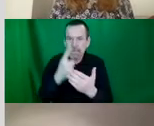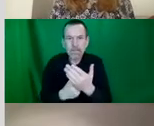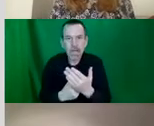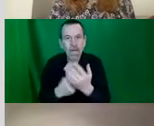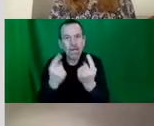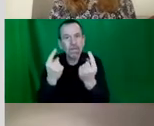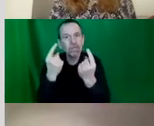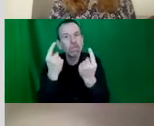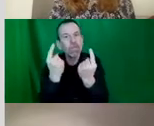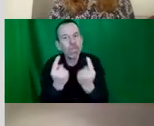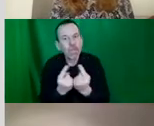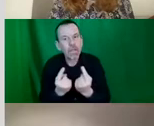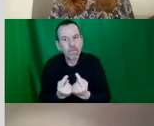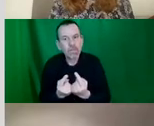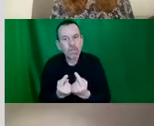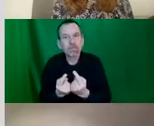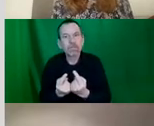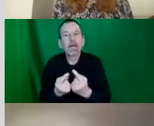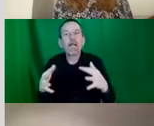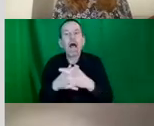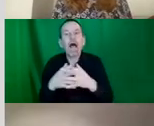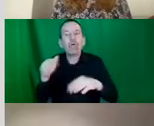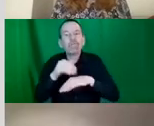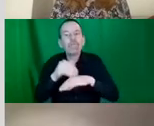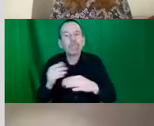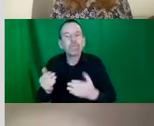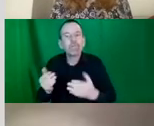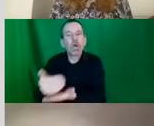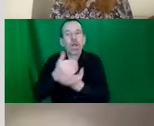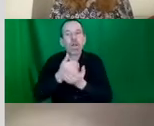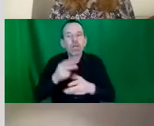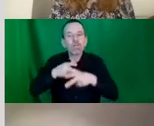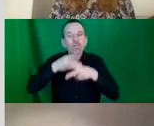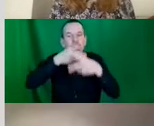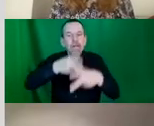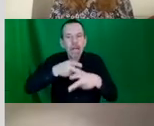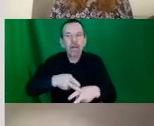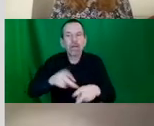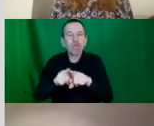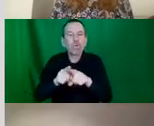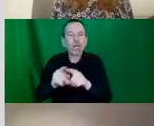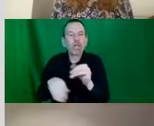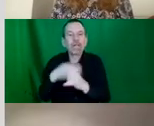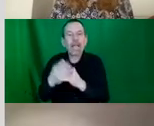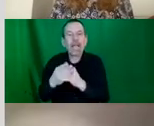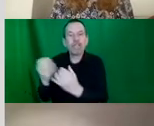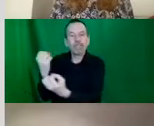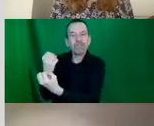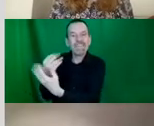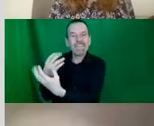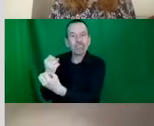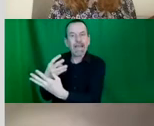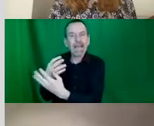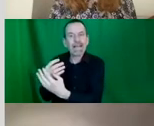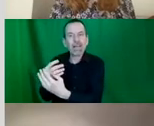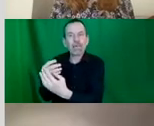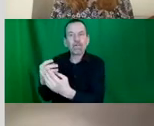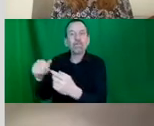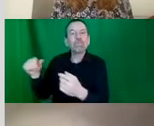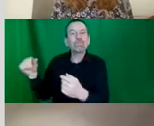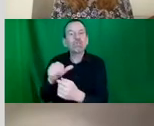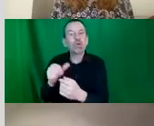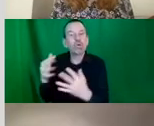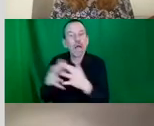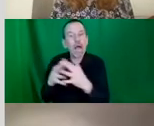impact upon collection care. Positive feedback from these sessions also showed this is an avenue of communication between conservation and